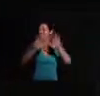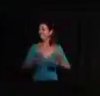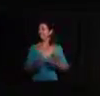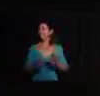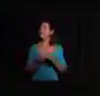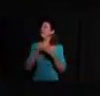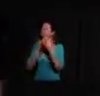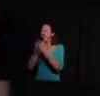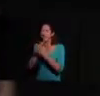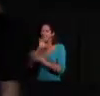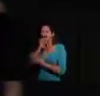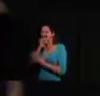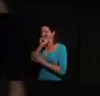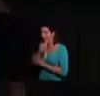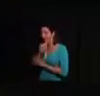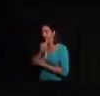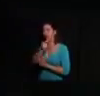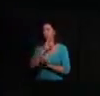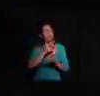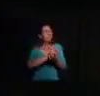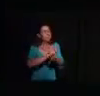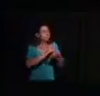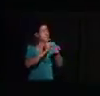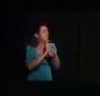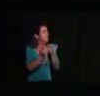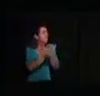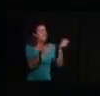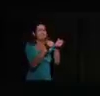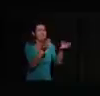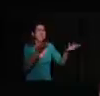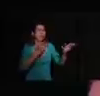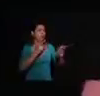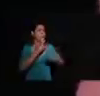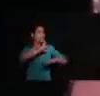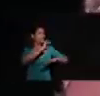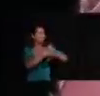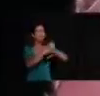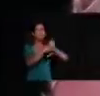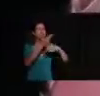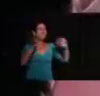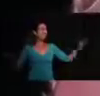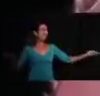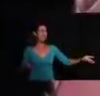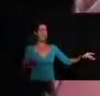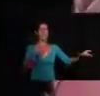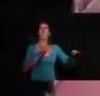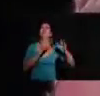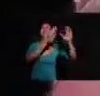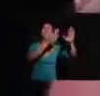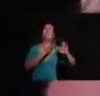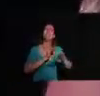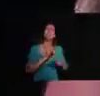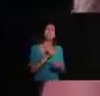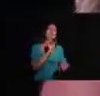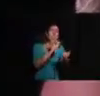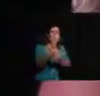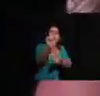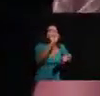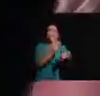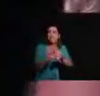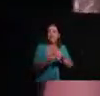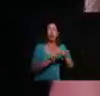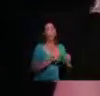you, Jenna. You have done so much to make this event happen. It's been an incredible amount of work, hasn't it? It's been a lot